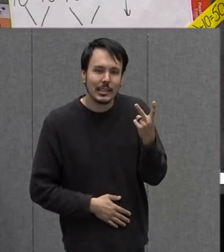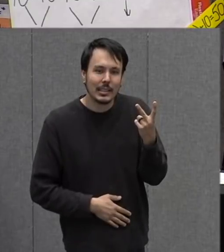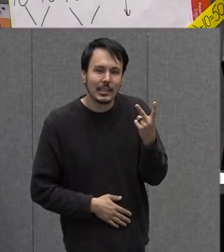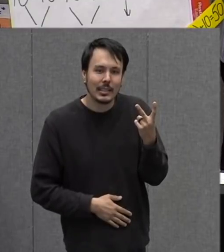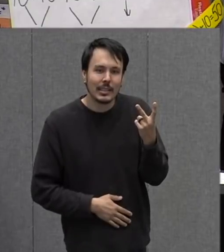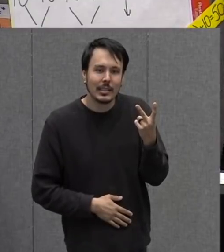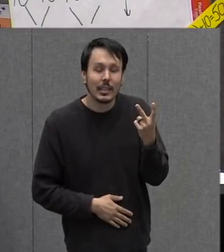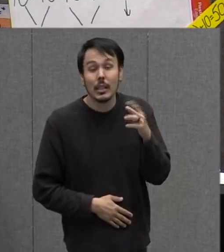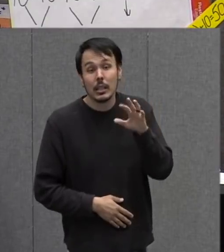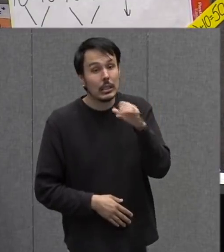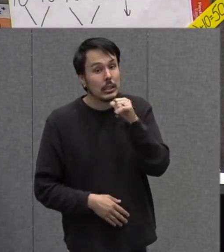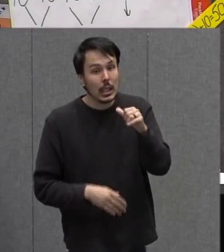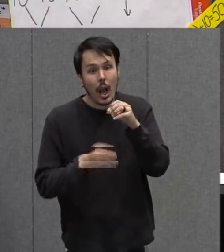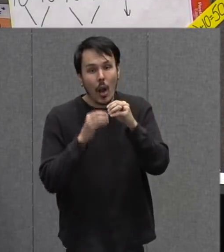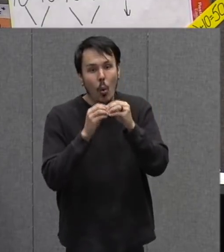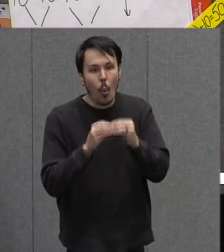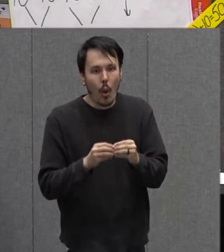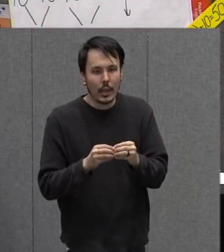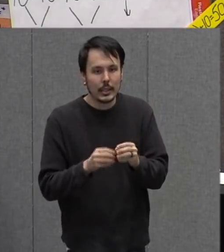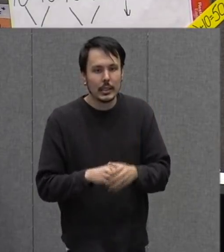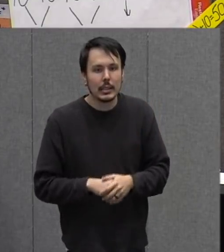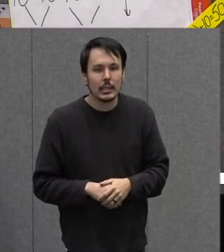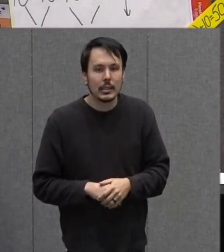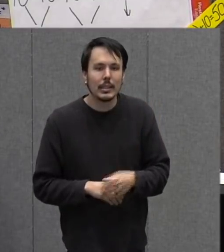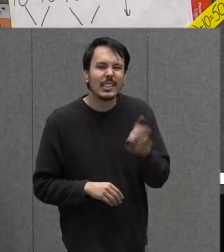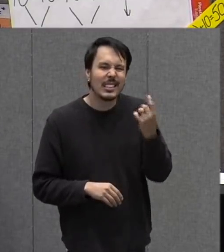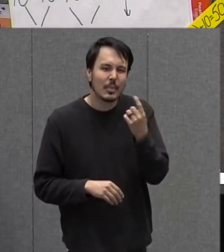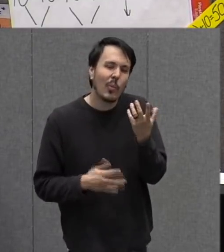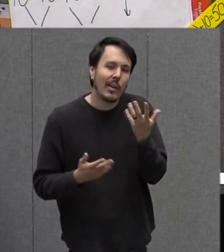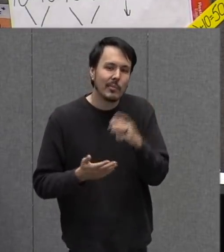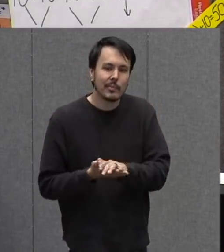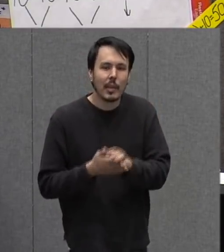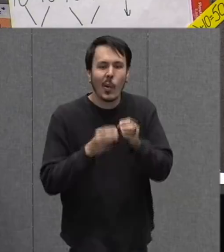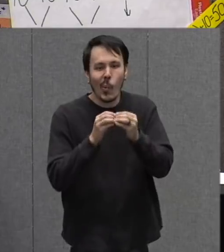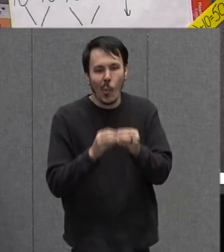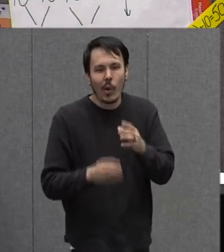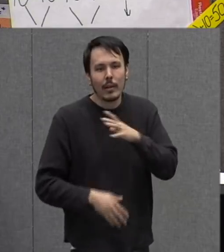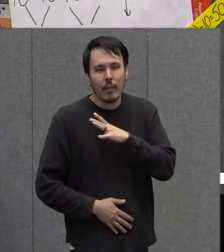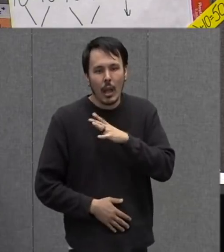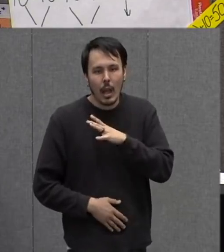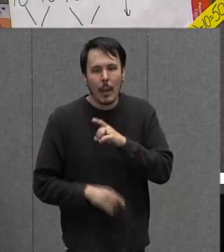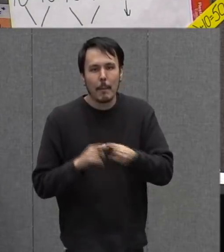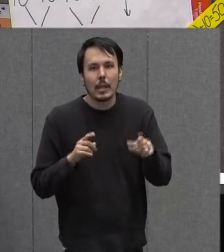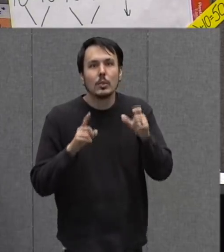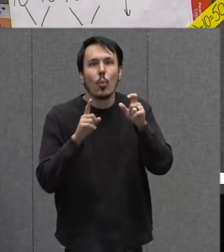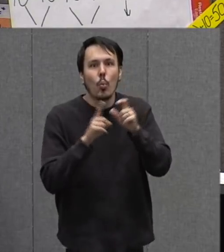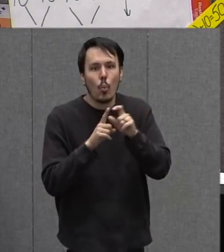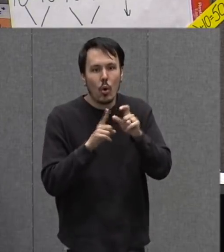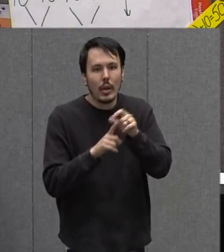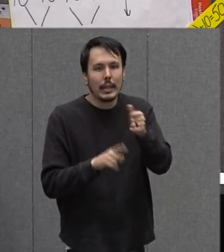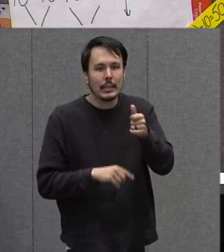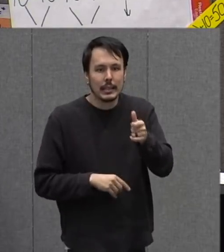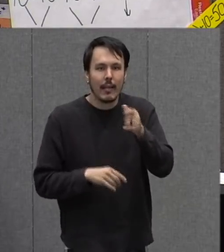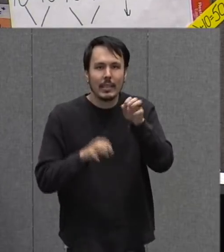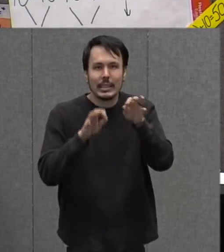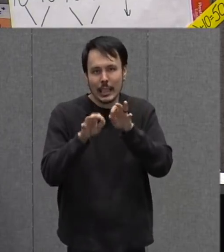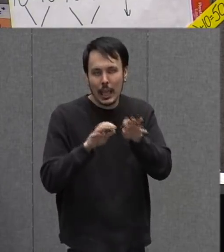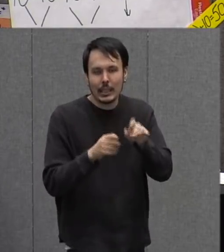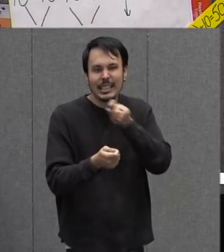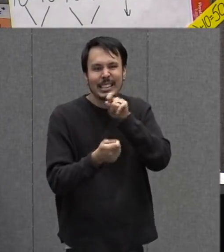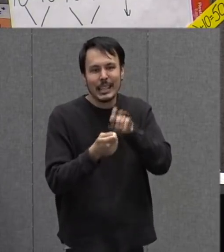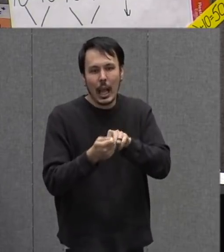a quantity, but it is something that it is a quantity, I guess you could say, but it's a word that is telling us exactly what we need to